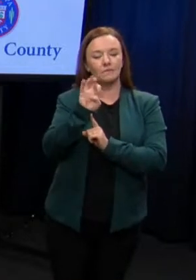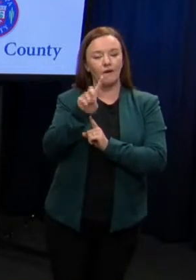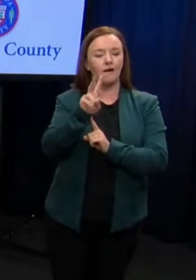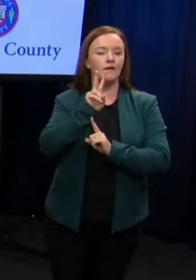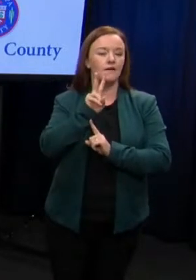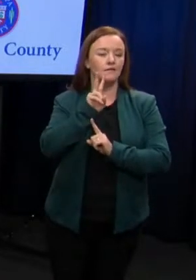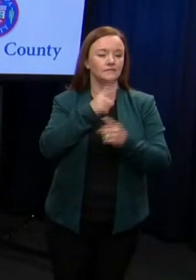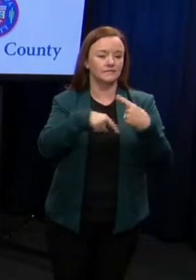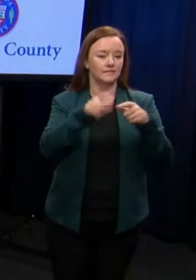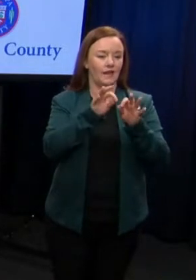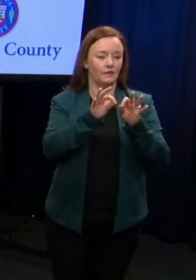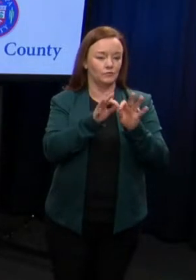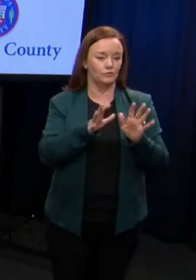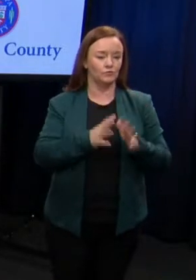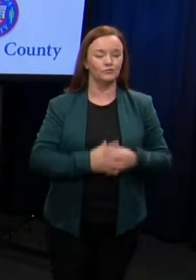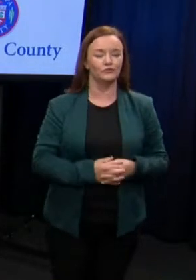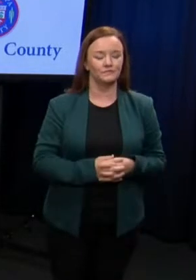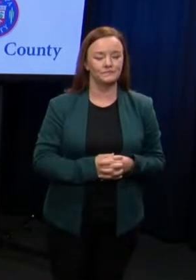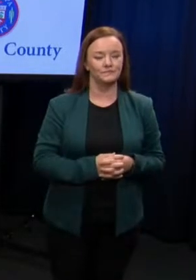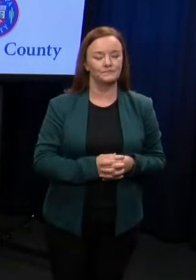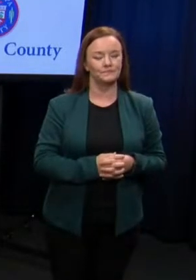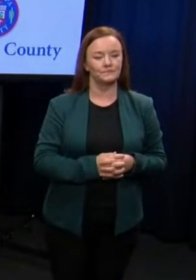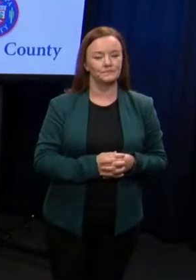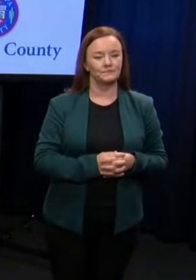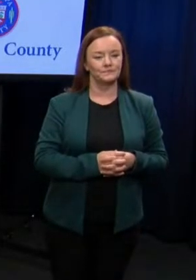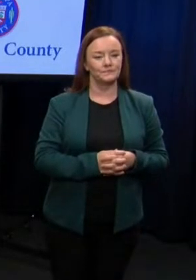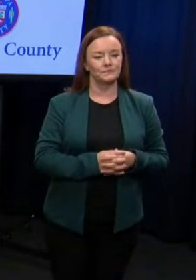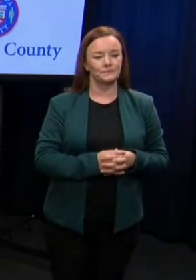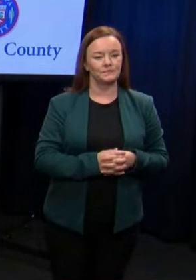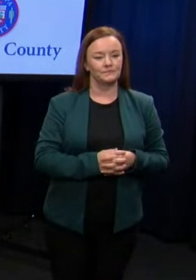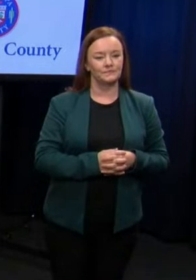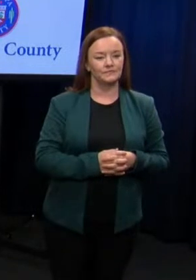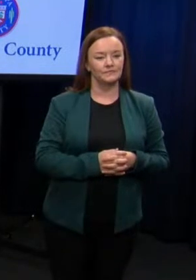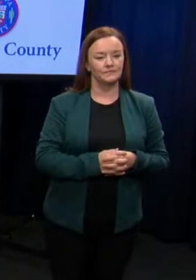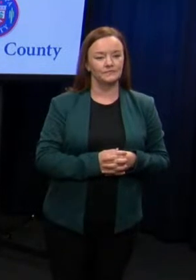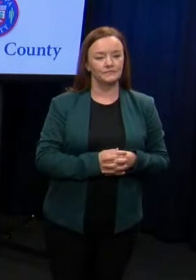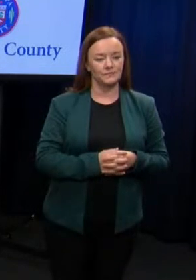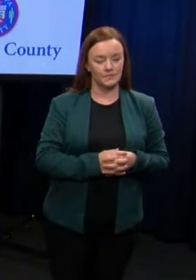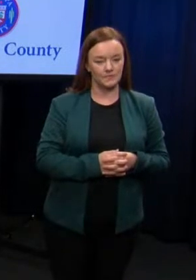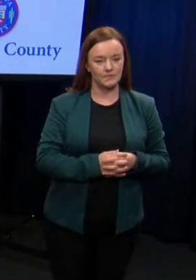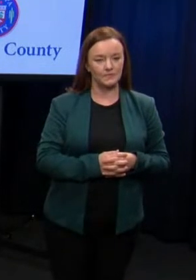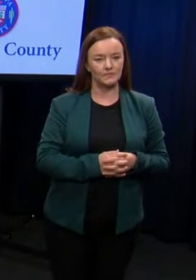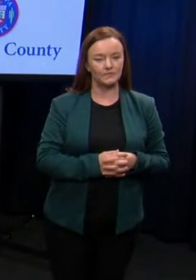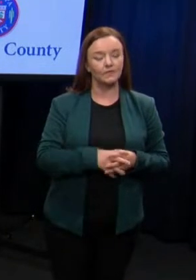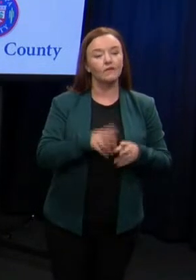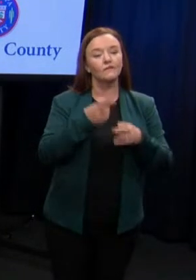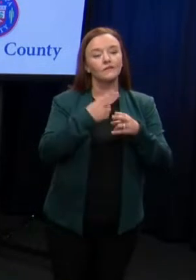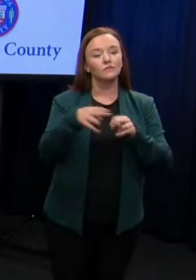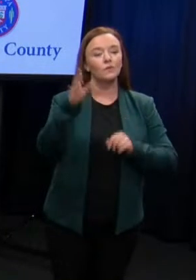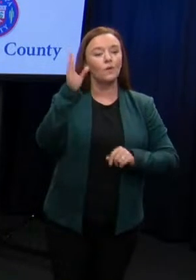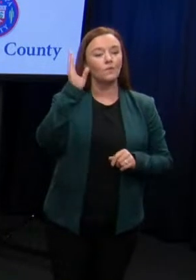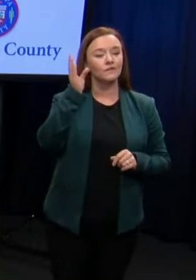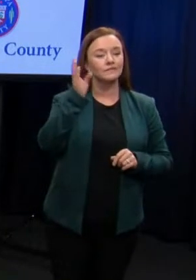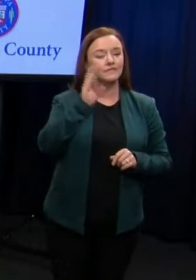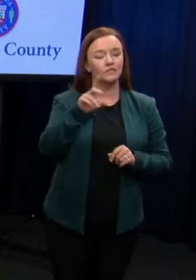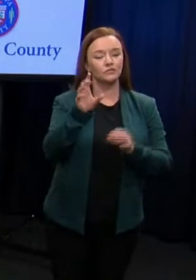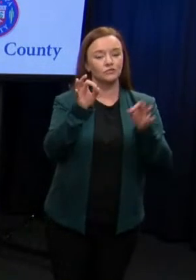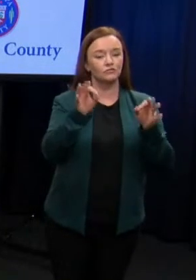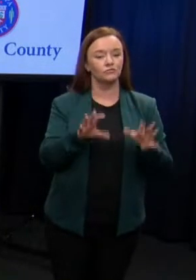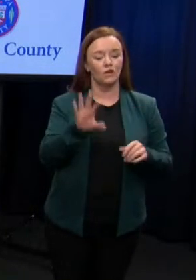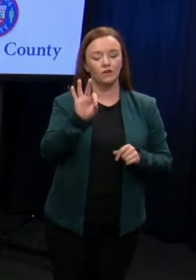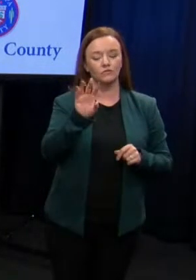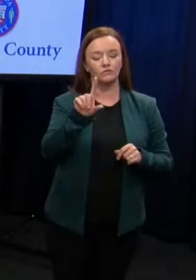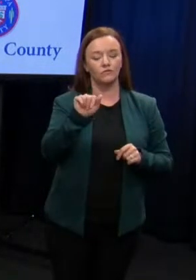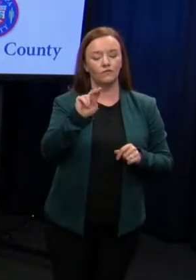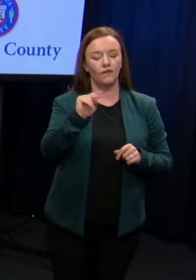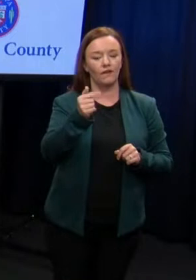Sign Language as well, the translation for us today. So we have a short presentation from Director Flanagan here in